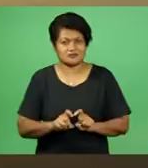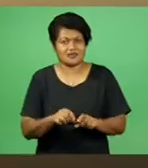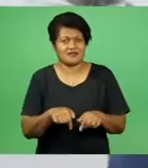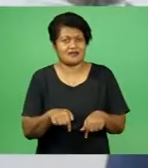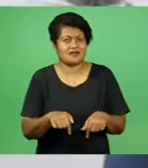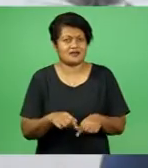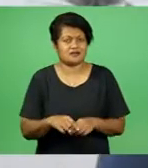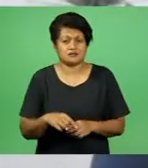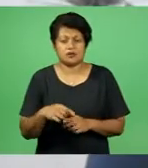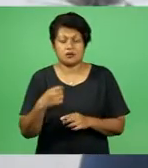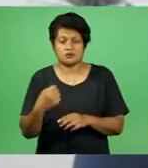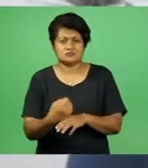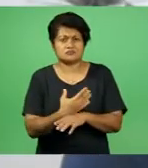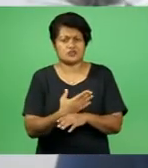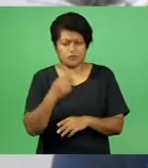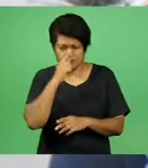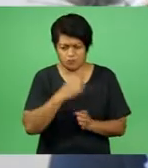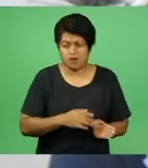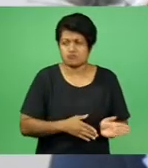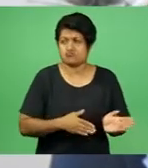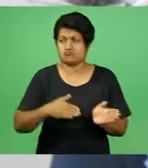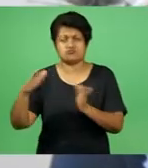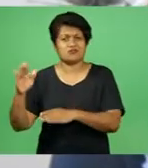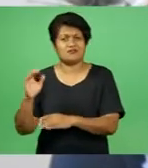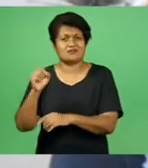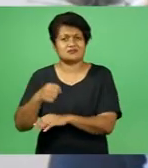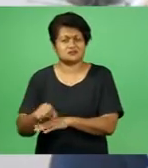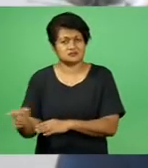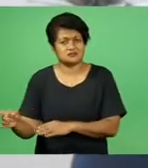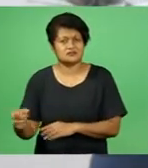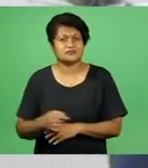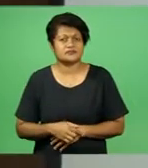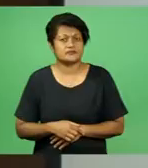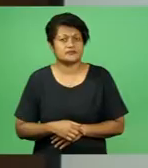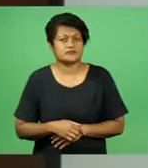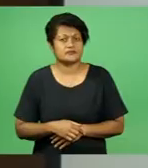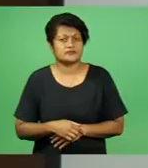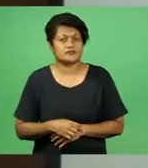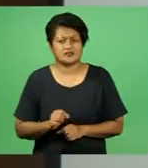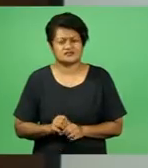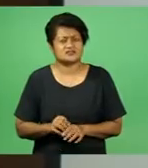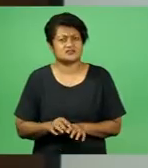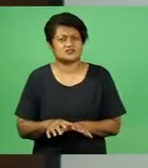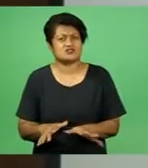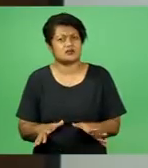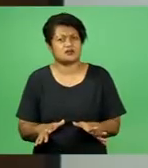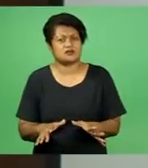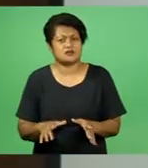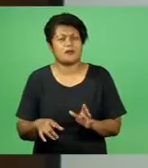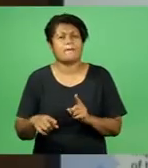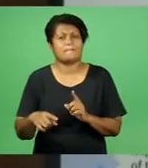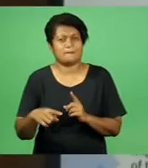impacts of immigration in terms of remittances have been generally